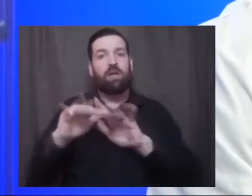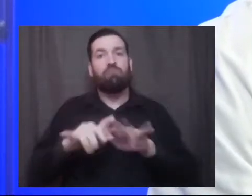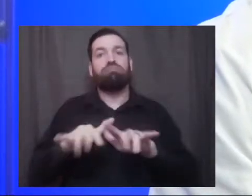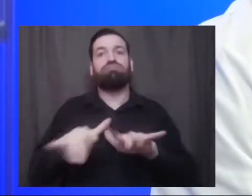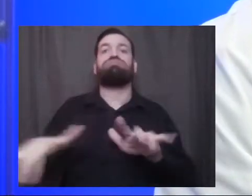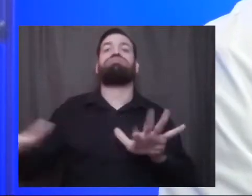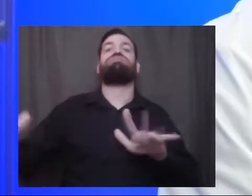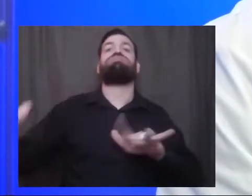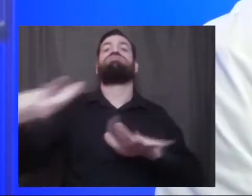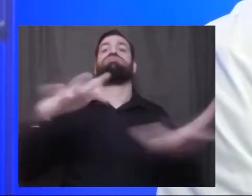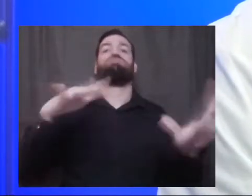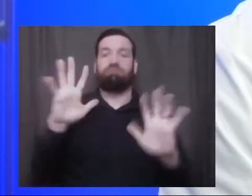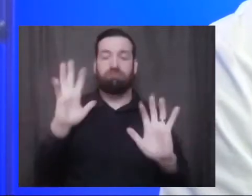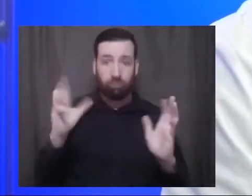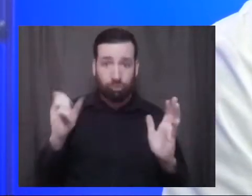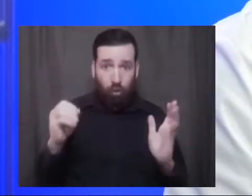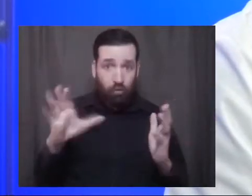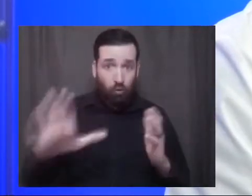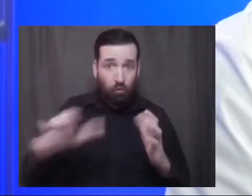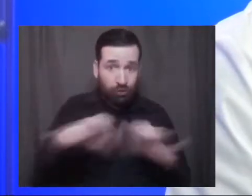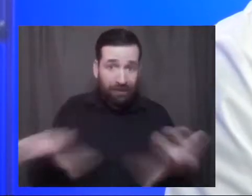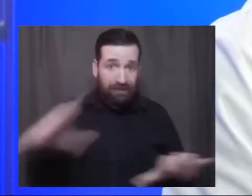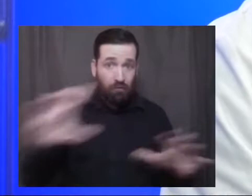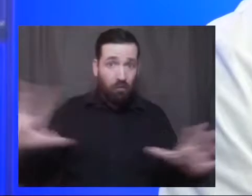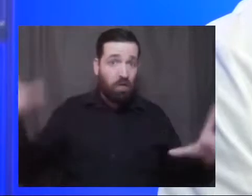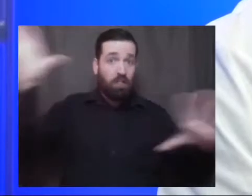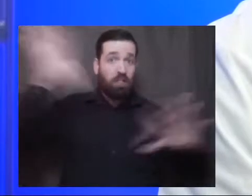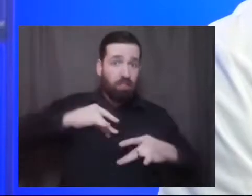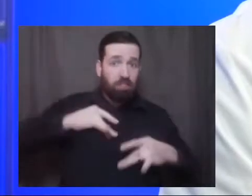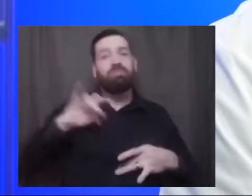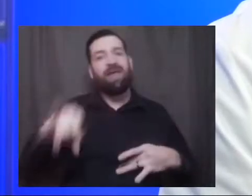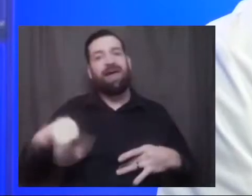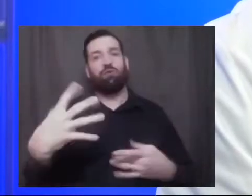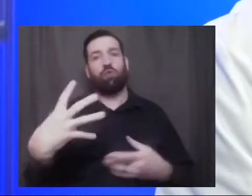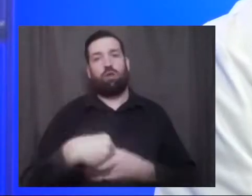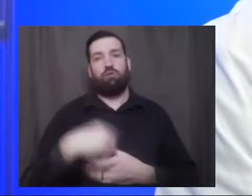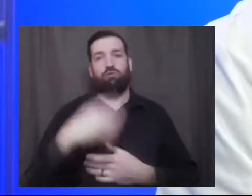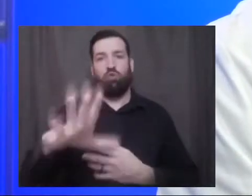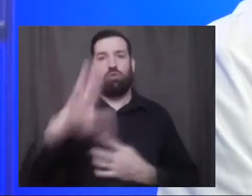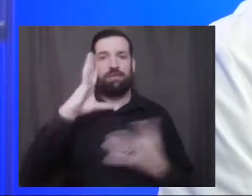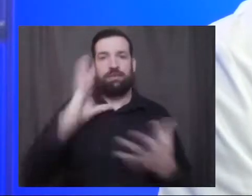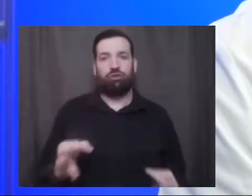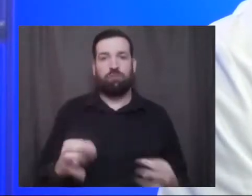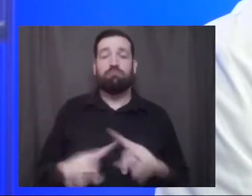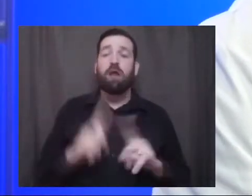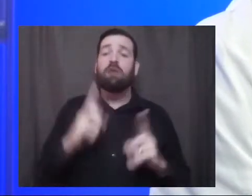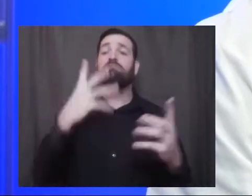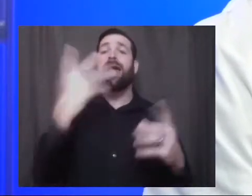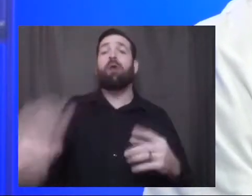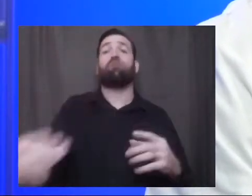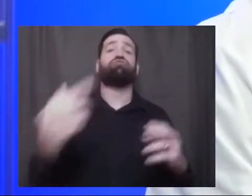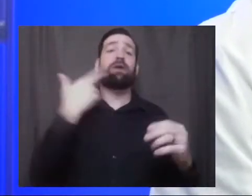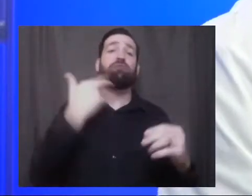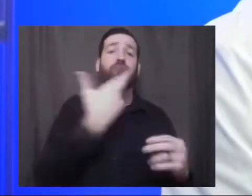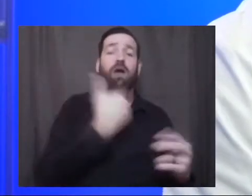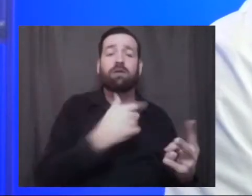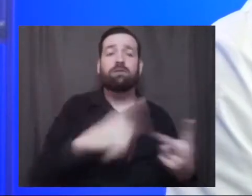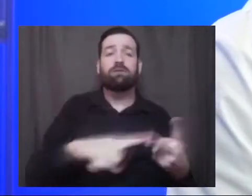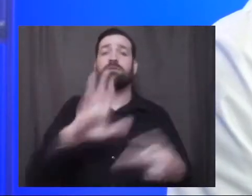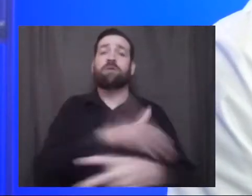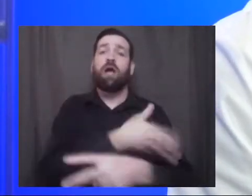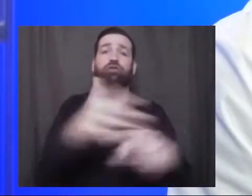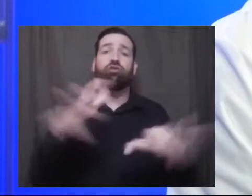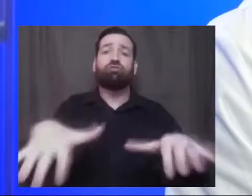your chances of getting it? You have to take that into account as well. But if you are going out to restaurants, if you're going out to concerts in those large areas, you have